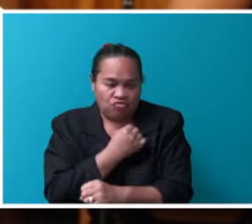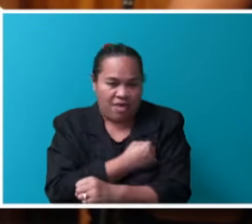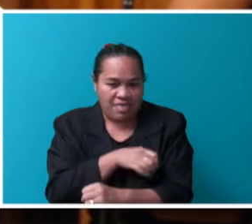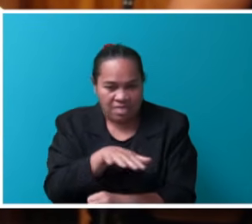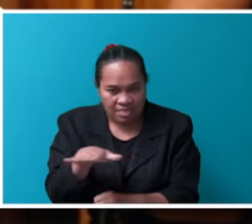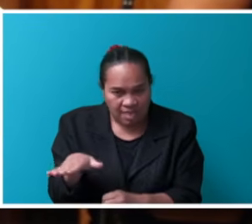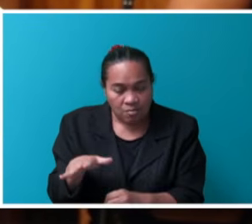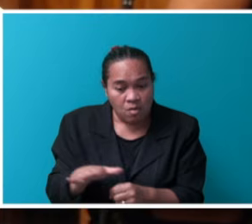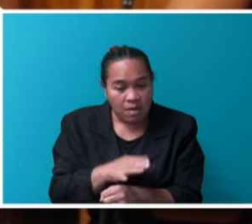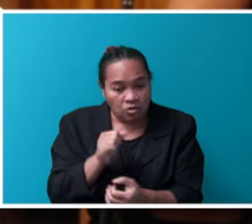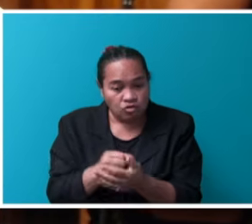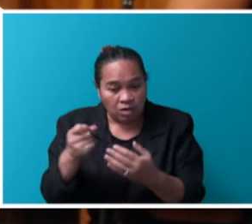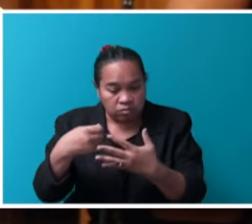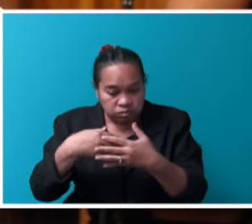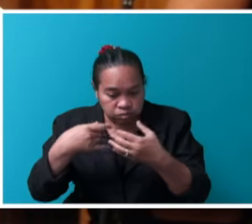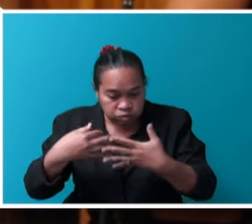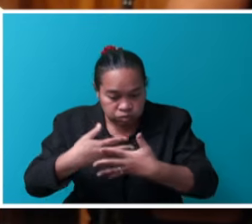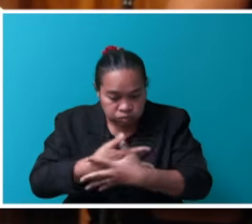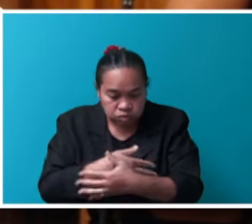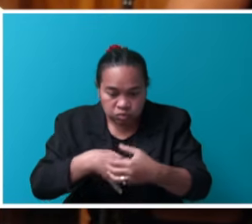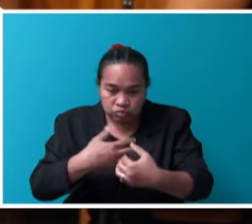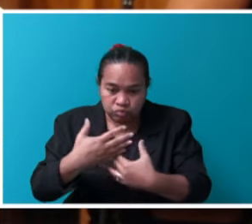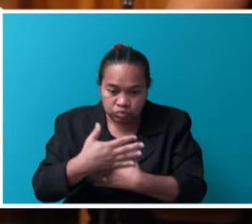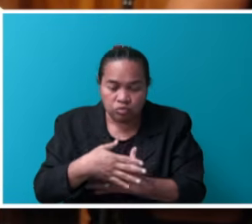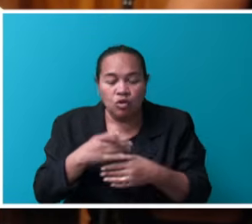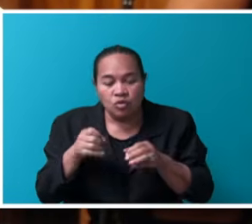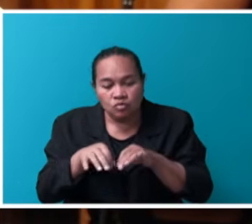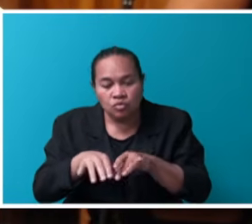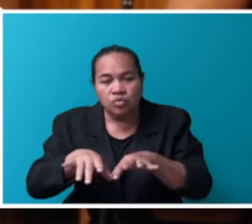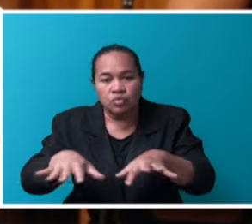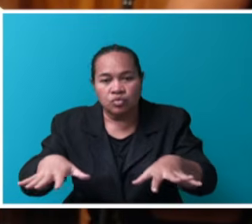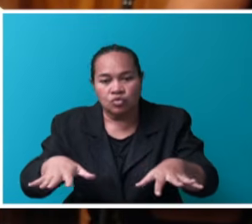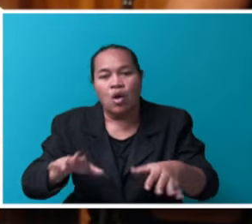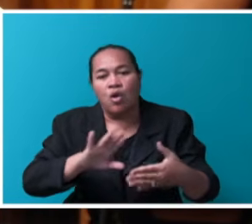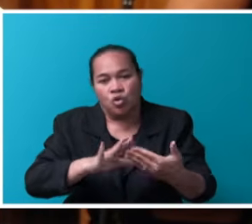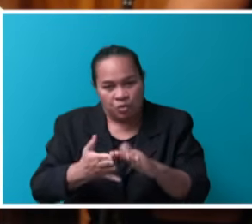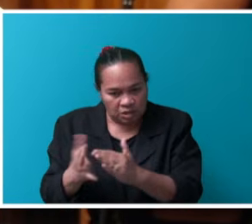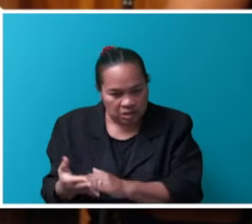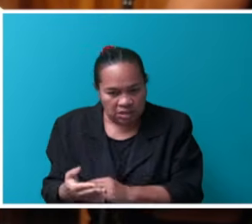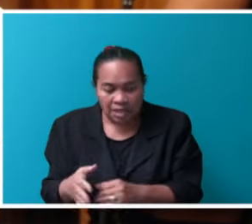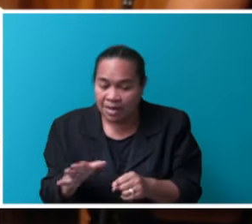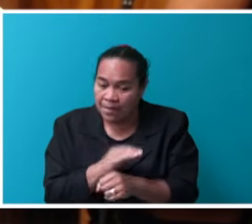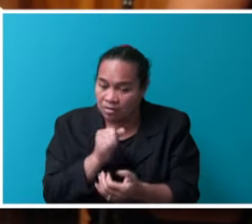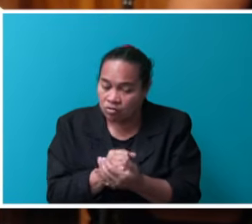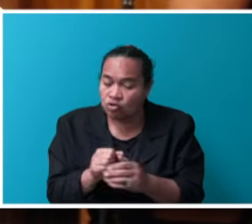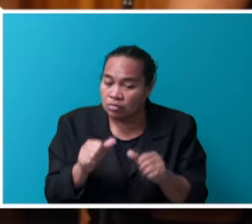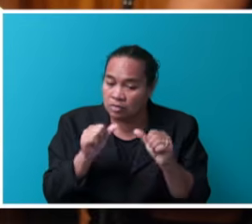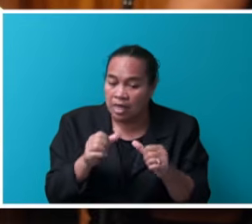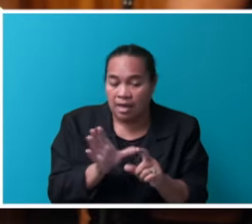that the benefits of development reaches our ordinary Ethnic communities, and at the same time, their culture, tradition, and rights are